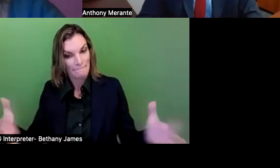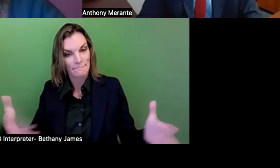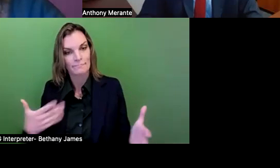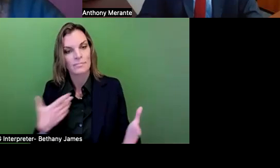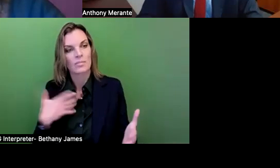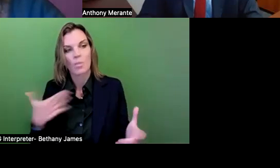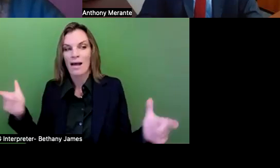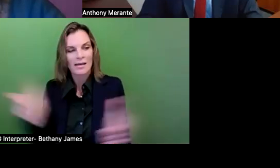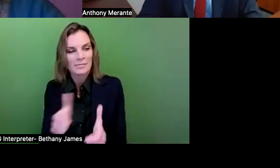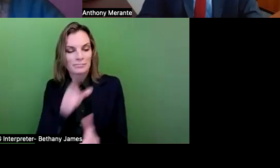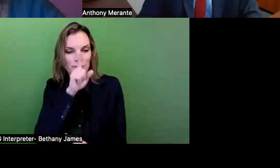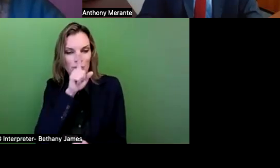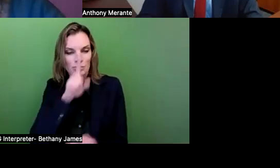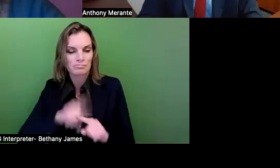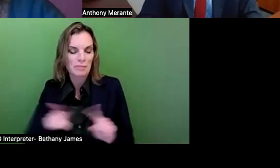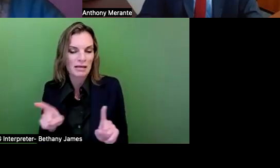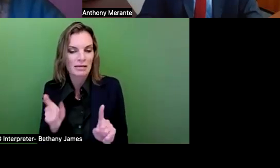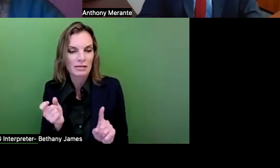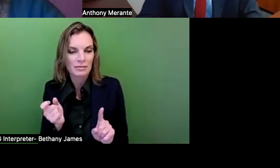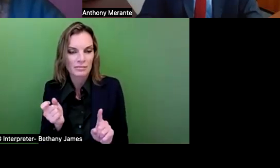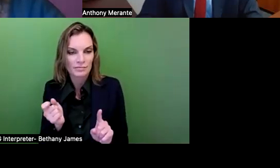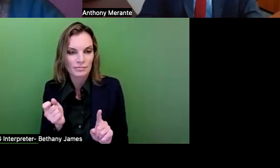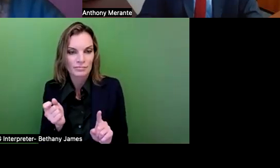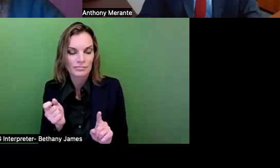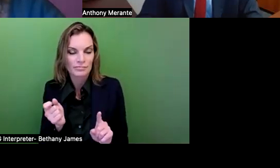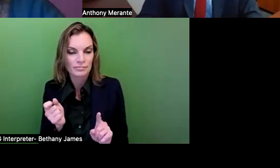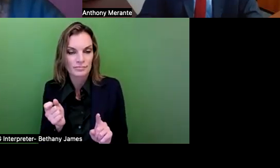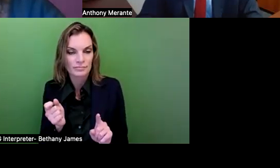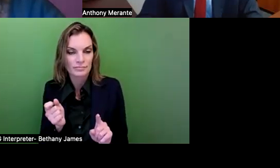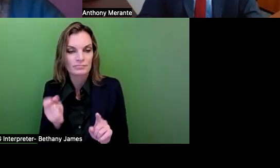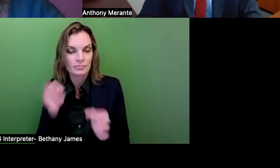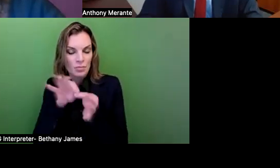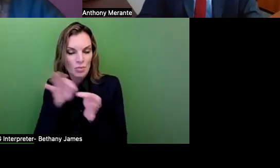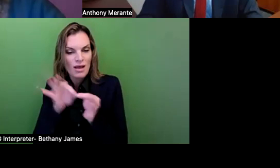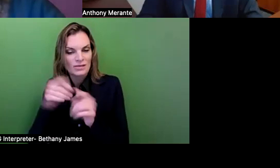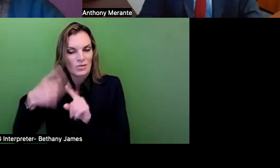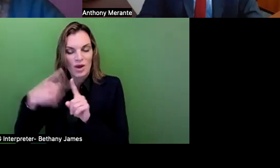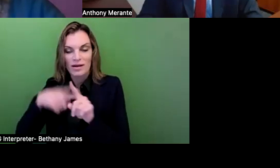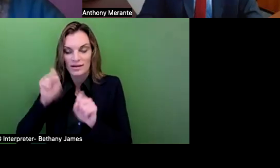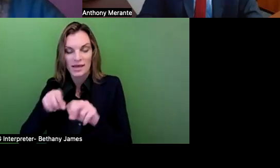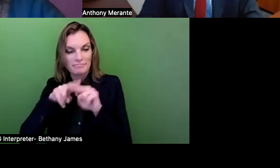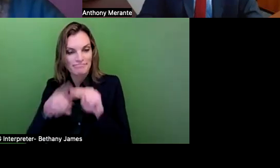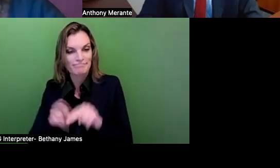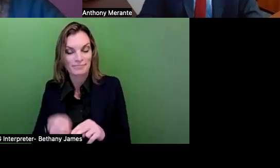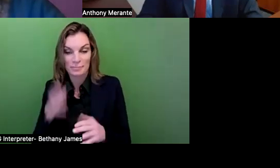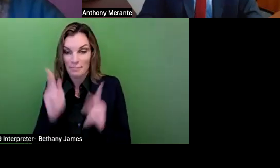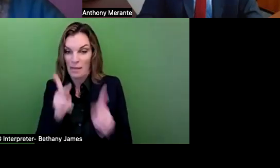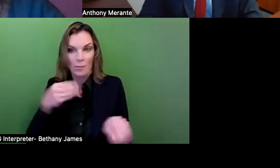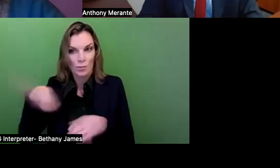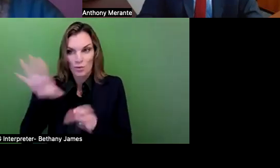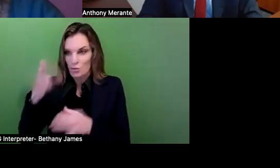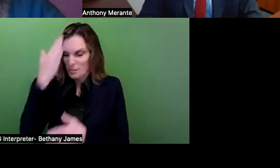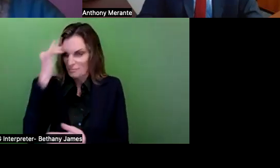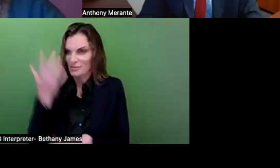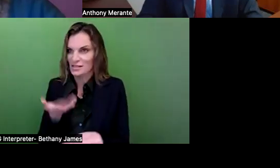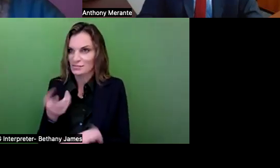I want it to be where we can bring down the prices, the rent prices, because like I said, we're losing a lot of good people,